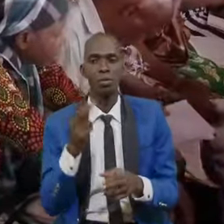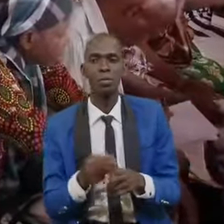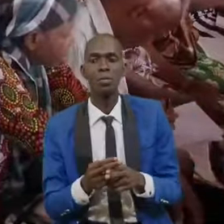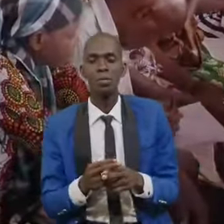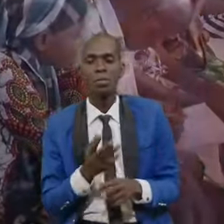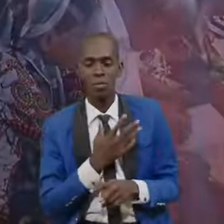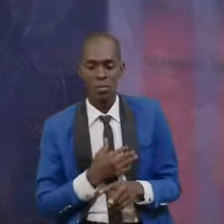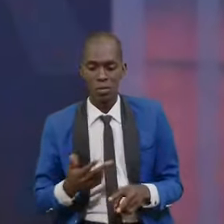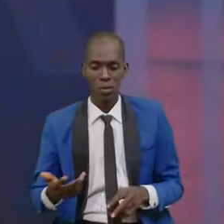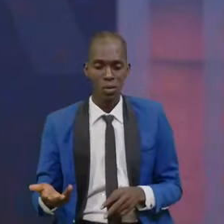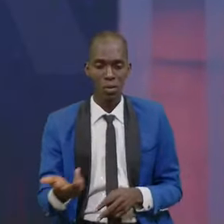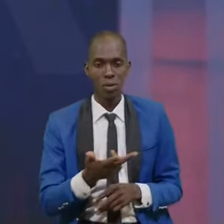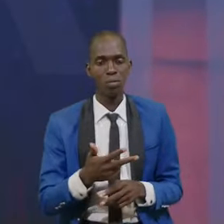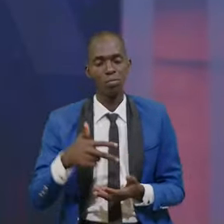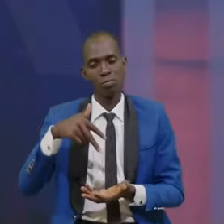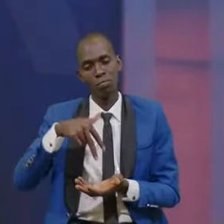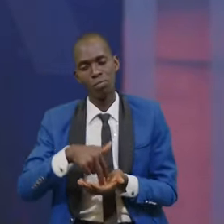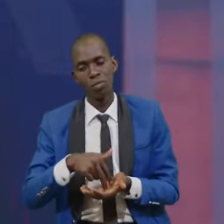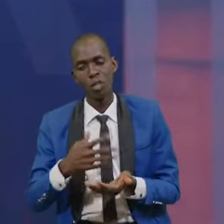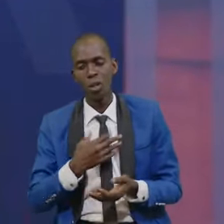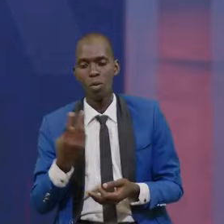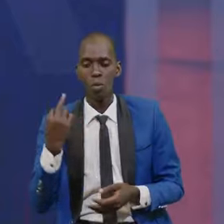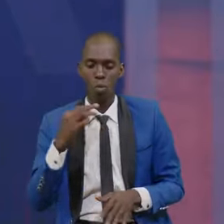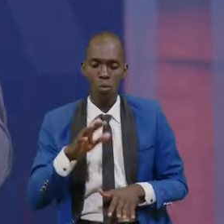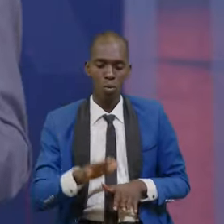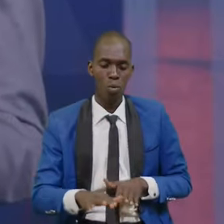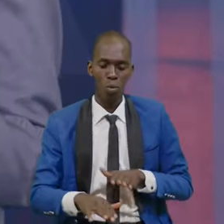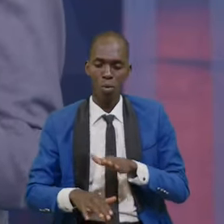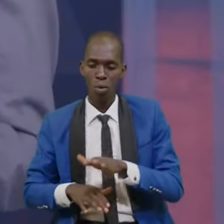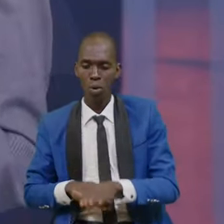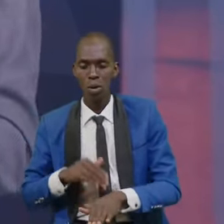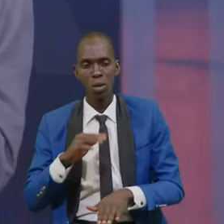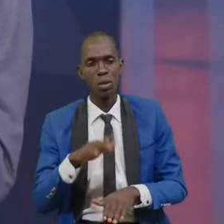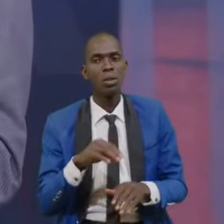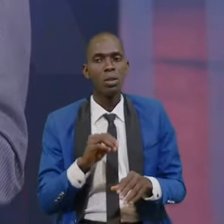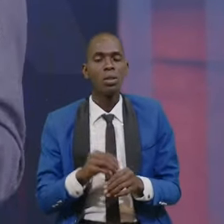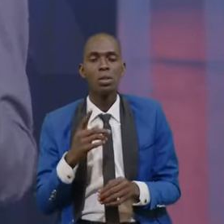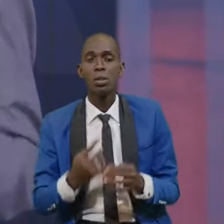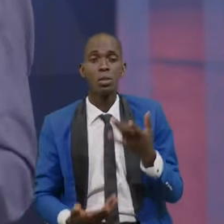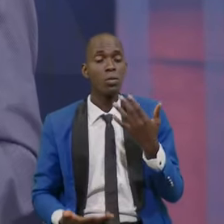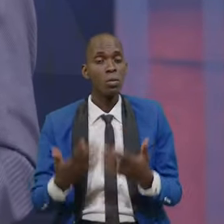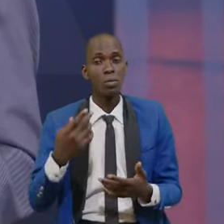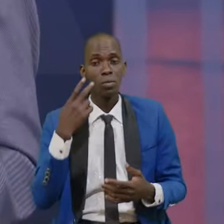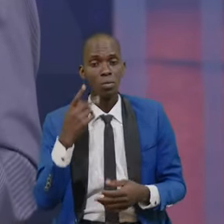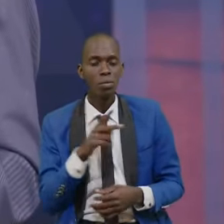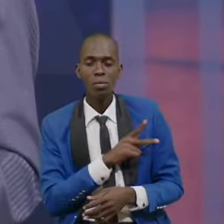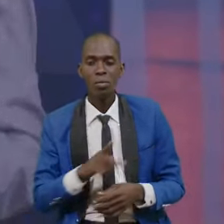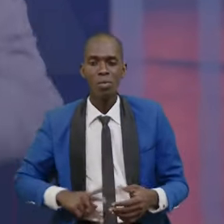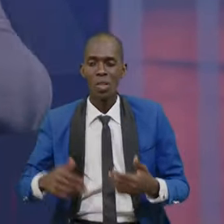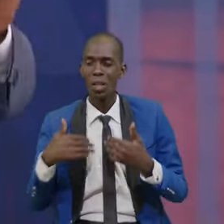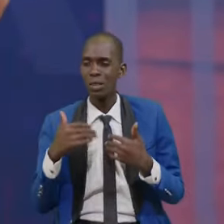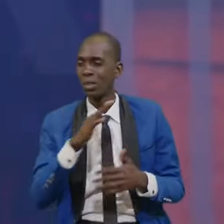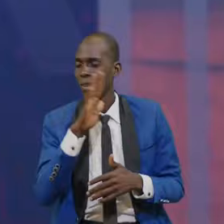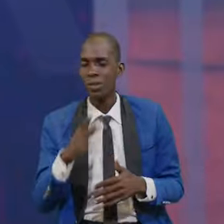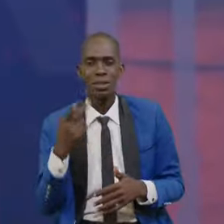up and they were walking in the fire. Nebuchadnezzar had never seen anything like that